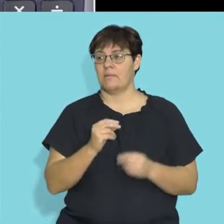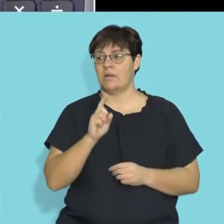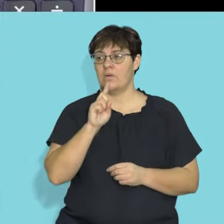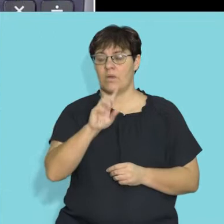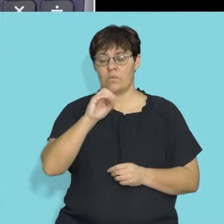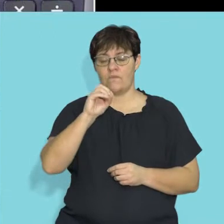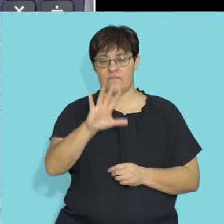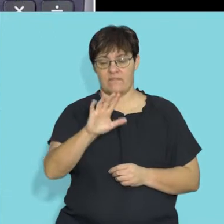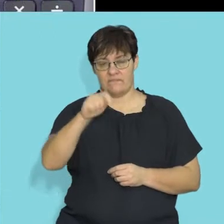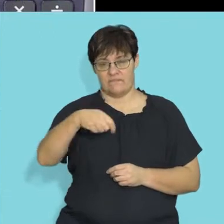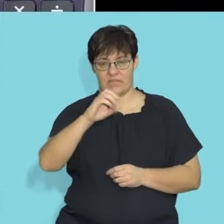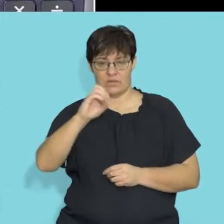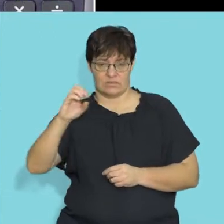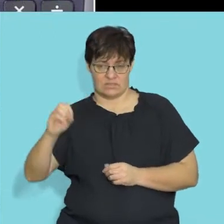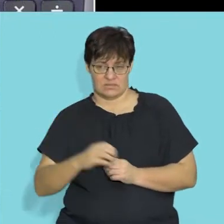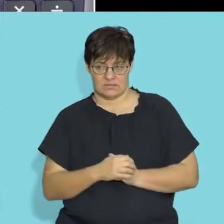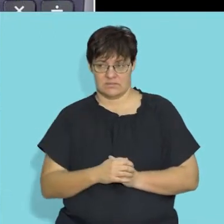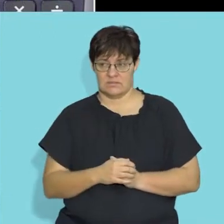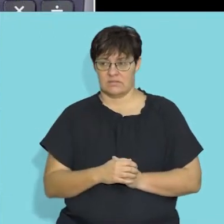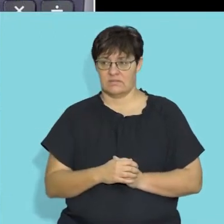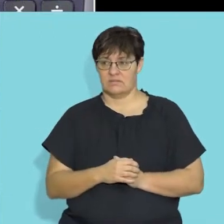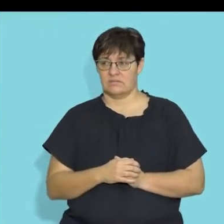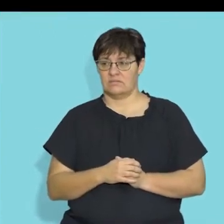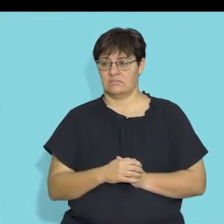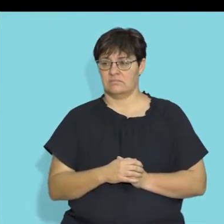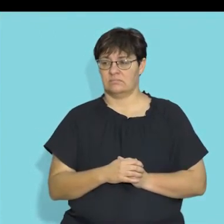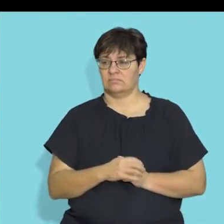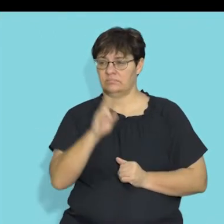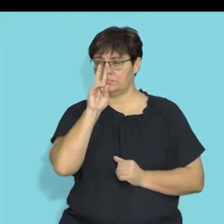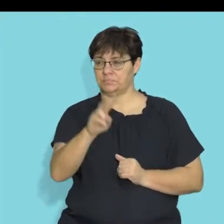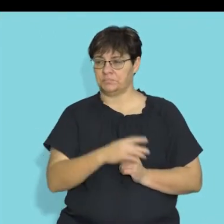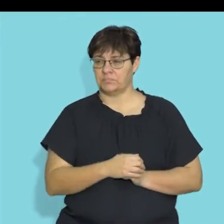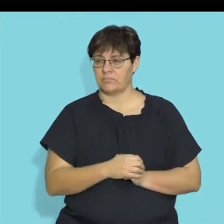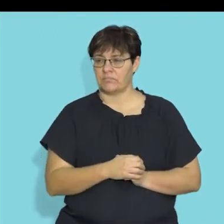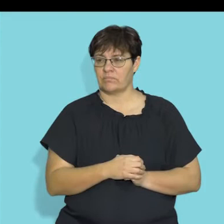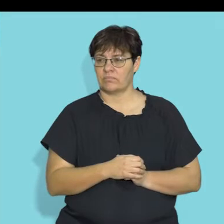and that will give you a figure of 105,000. Let's go and see.